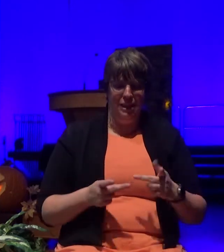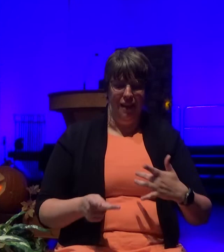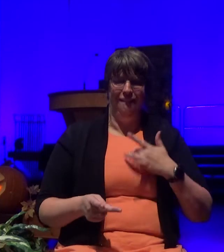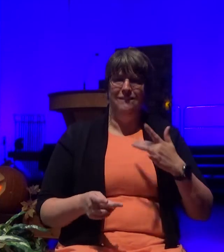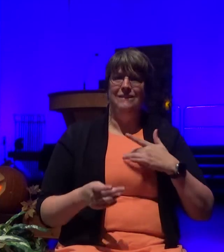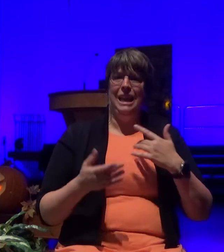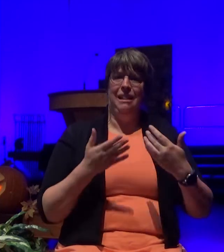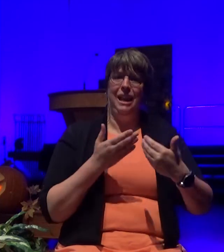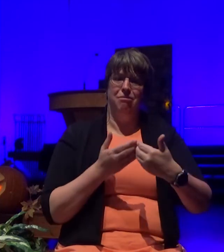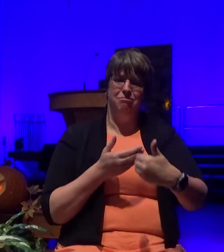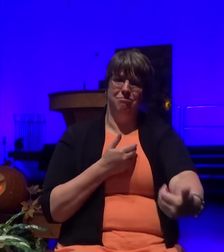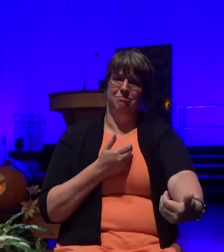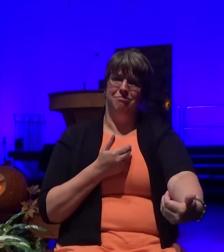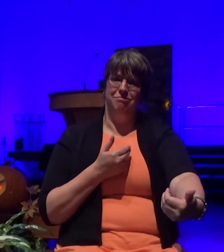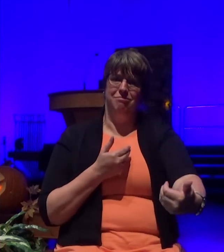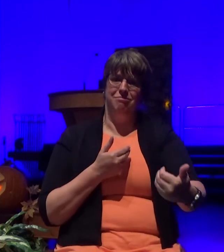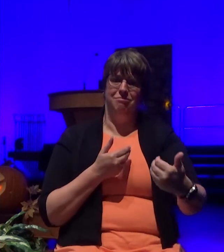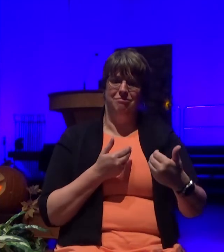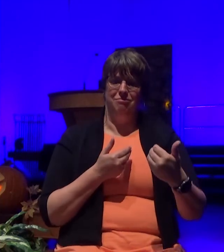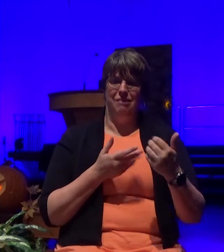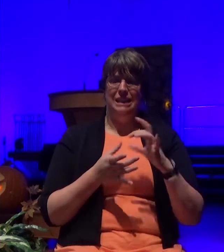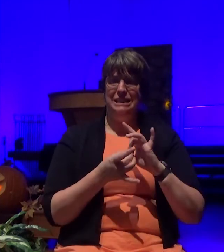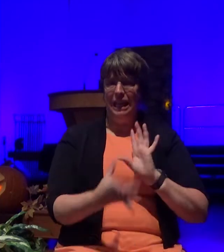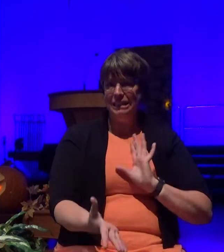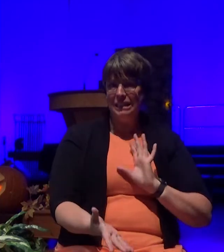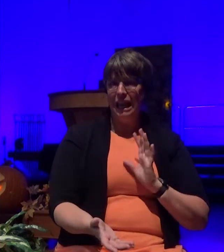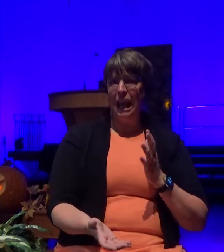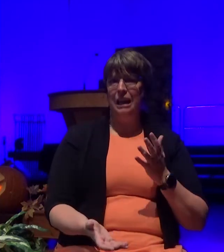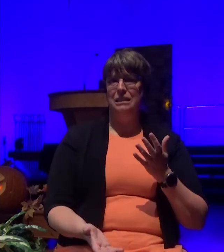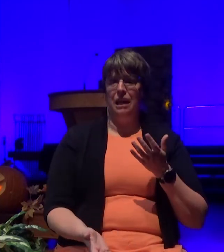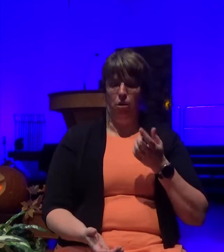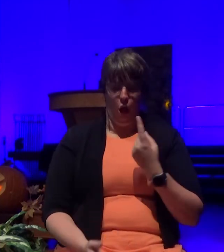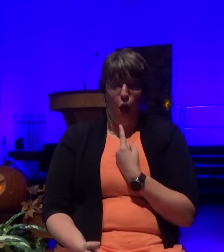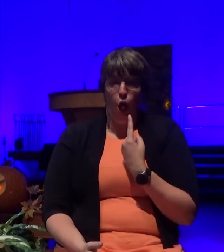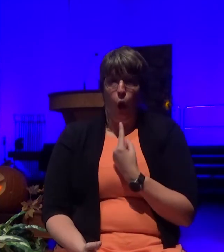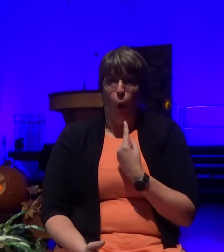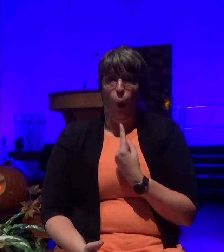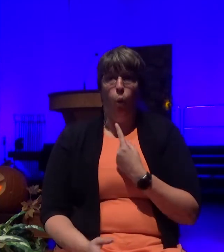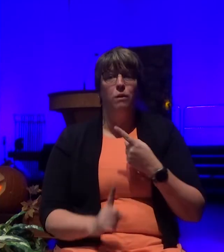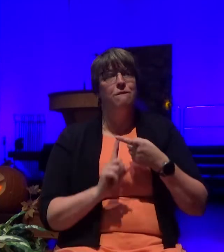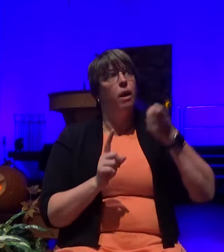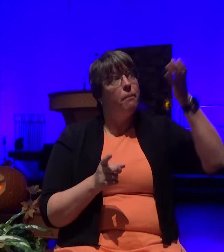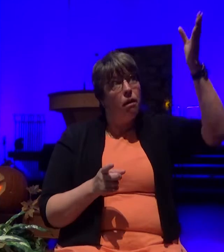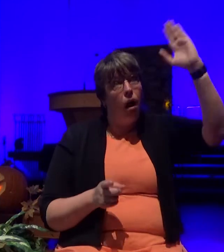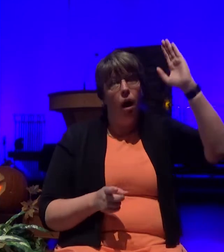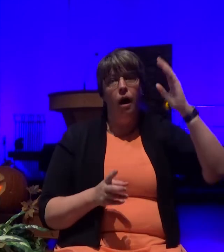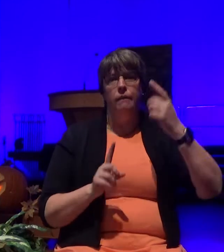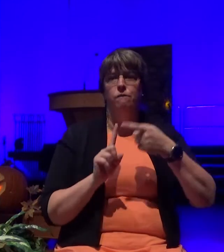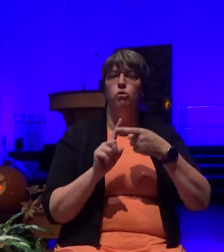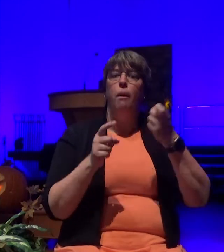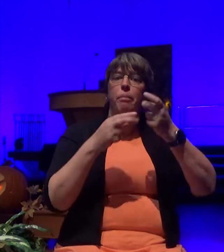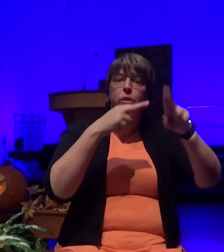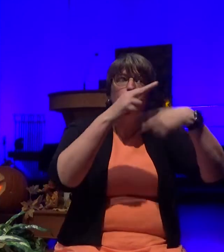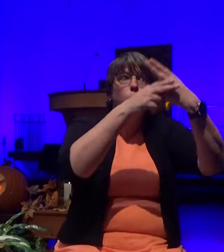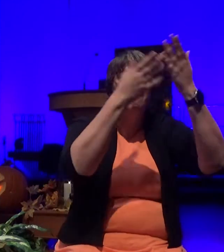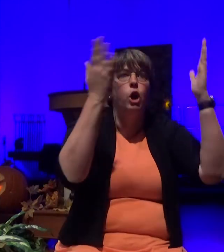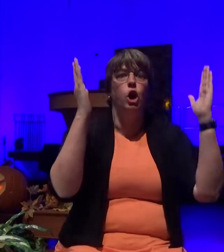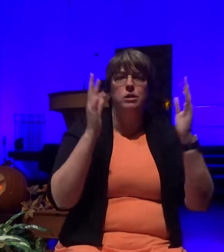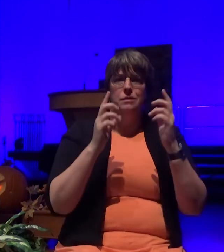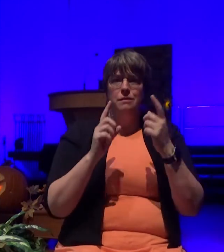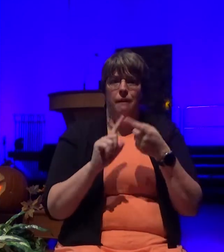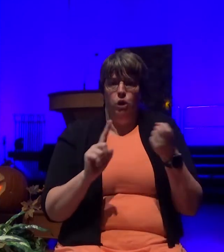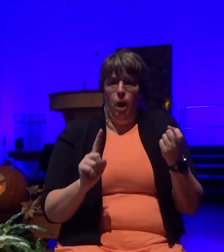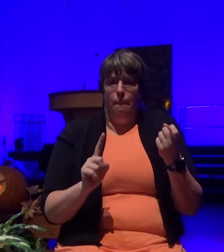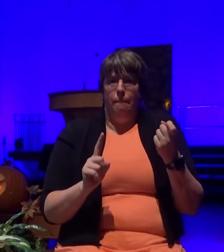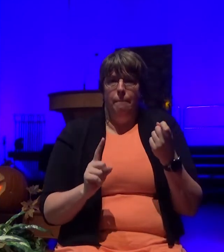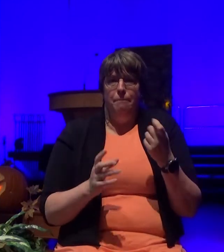separate, alone from our God, from the universe, from each other, when oneness is, I believe, what we live,